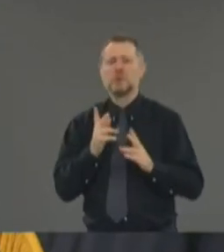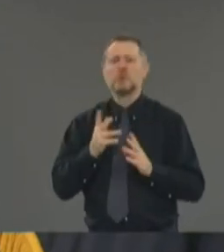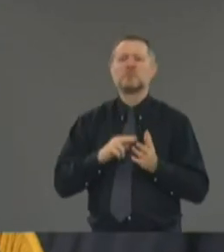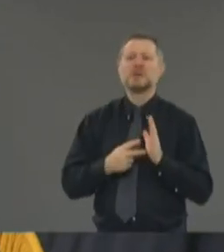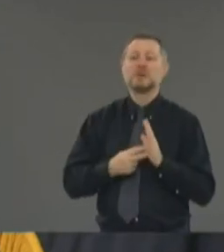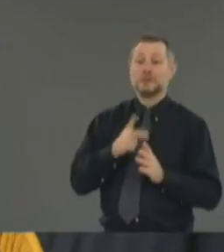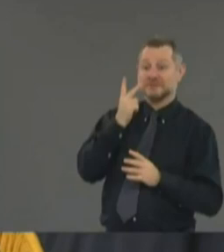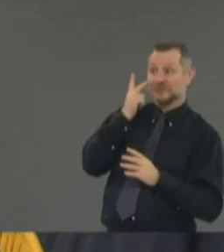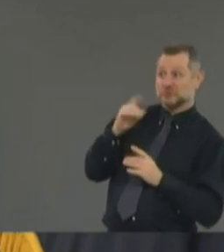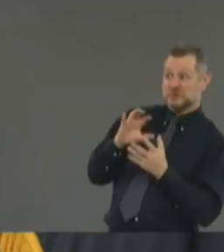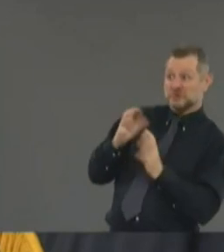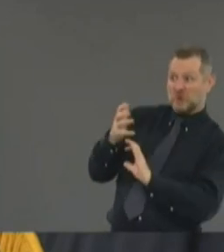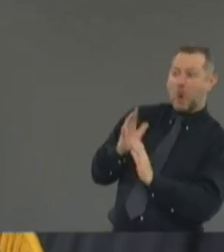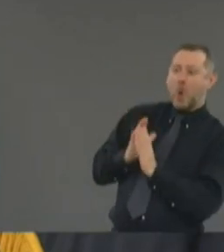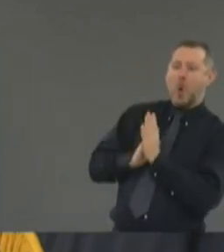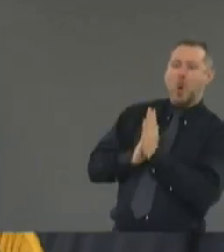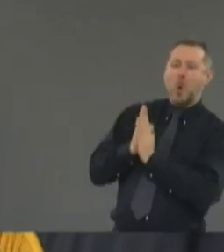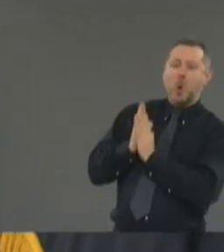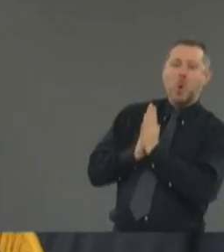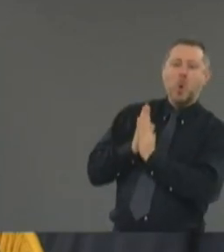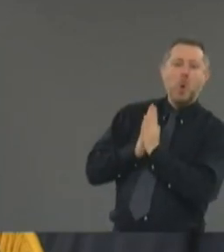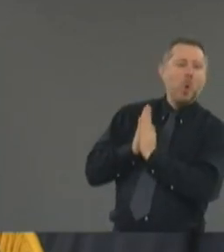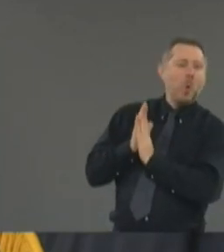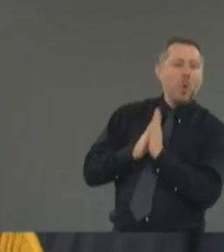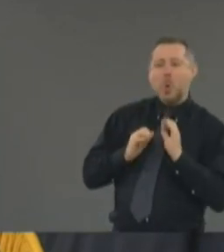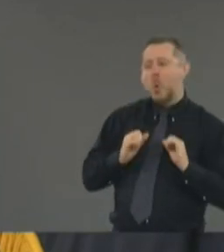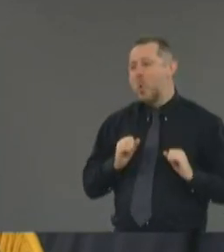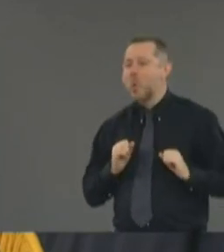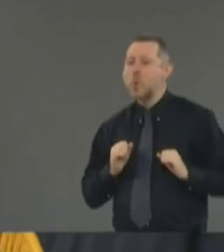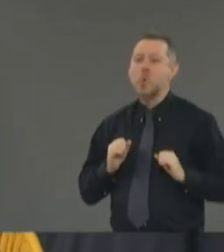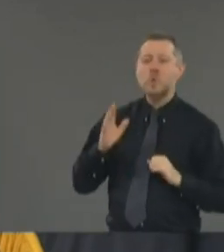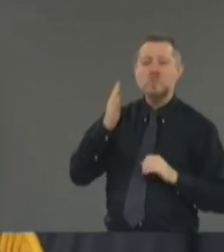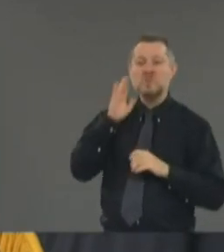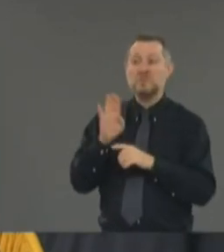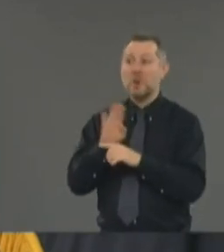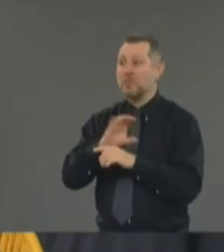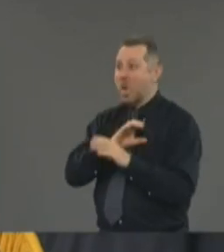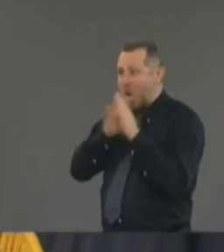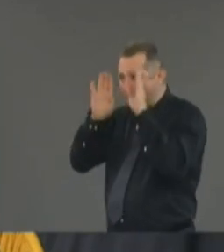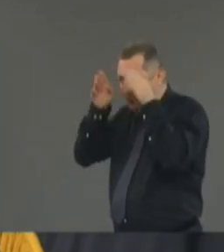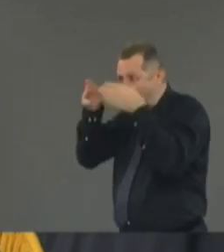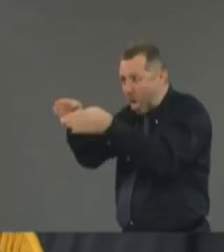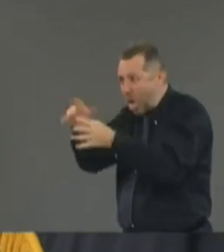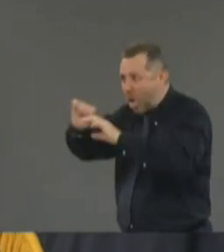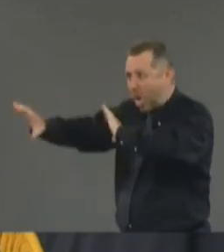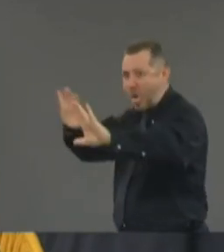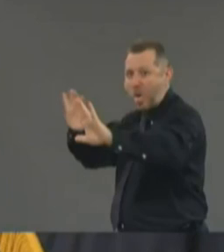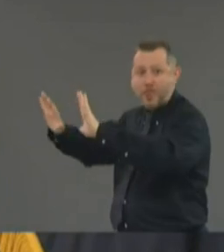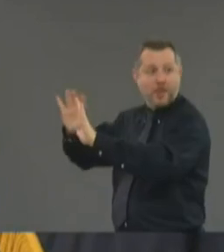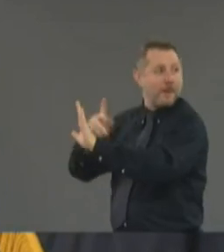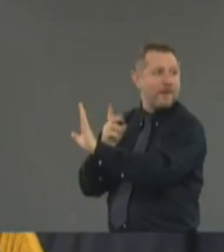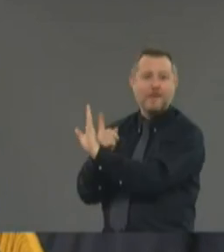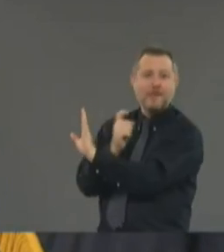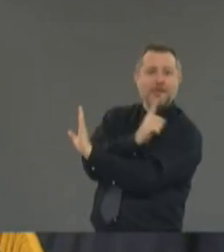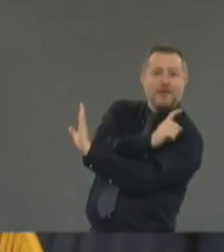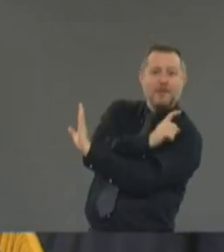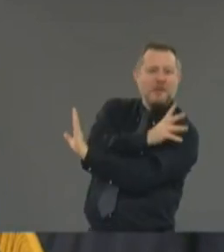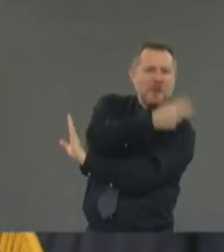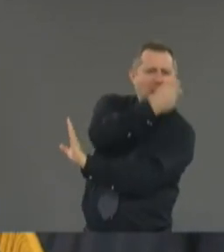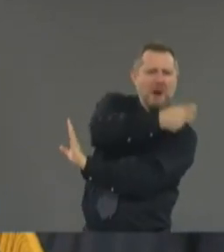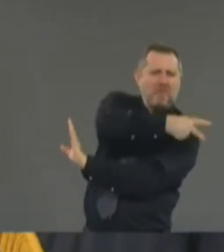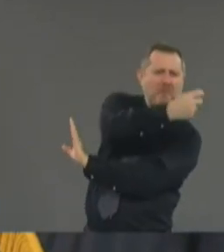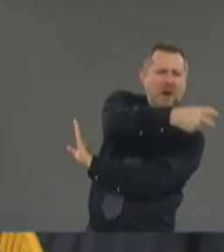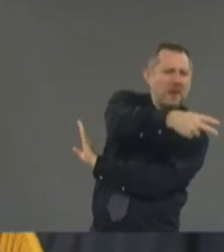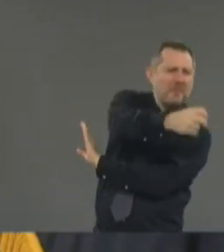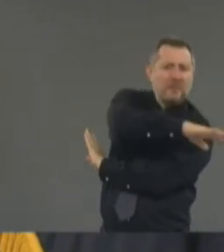exploiting the fact that police are busy. Oh, police are busy. We can now go loot, because the police